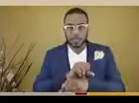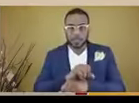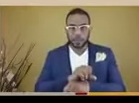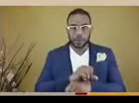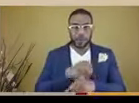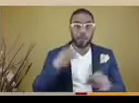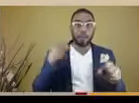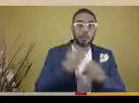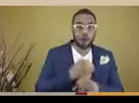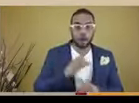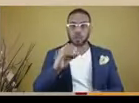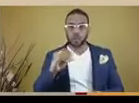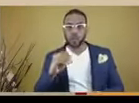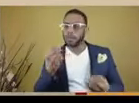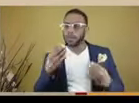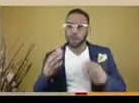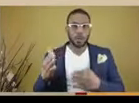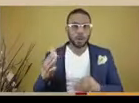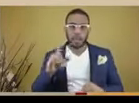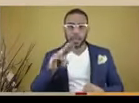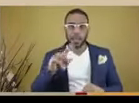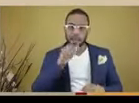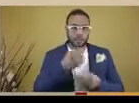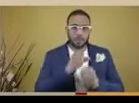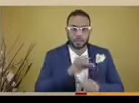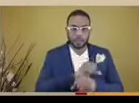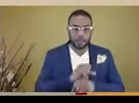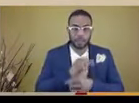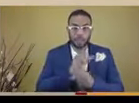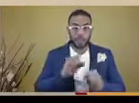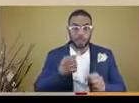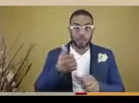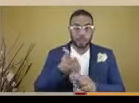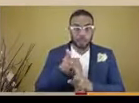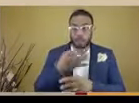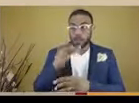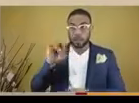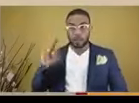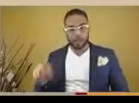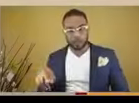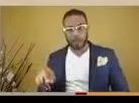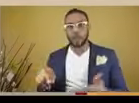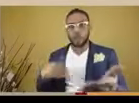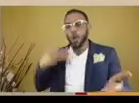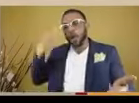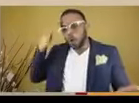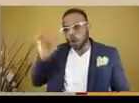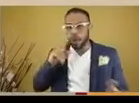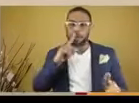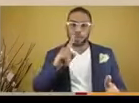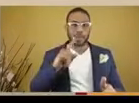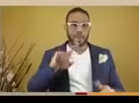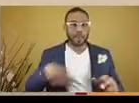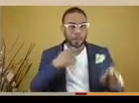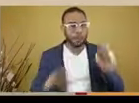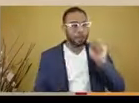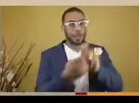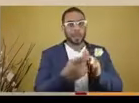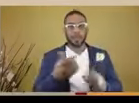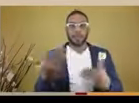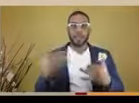fought. So in many ways, Lincoln didn't free the slaves. The slaves freed Lincoln. We knew there would be a backlash. They came